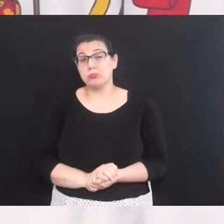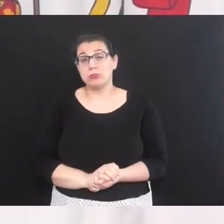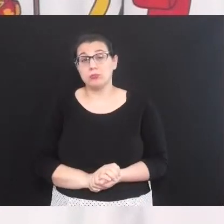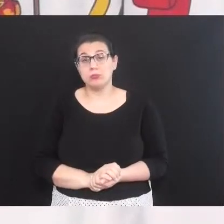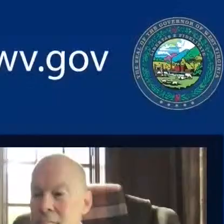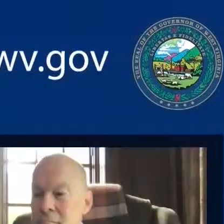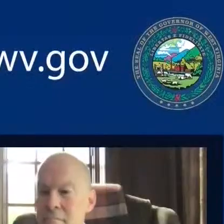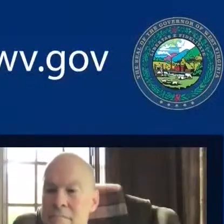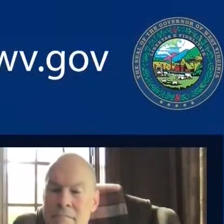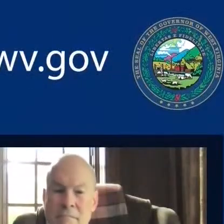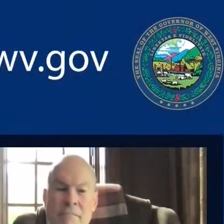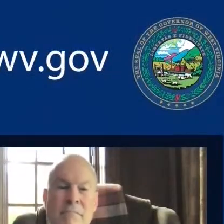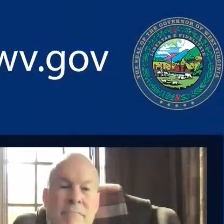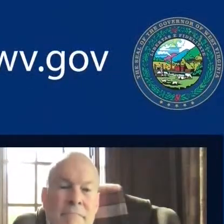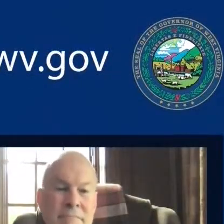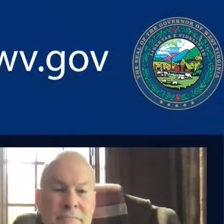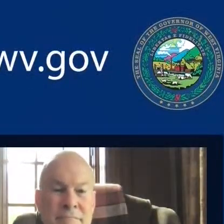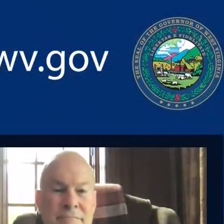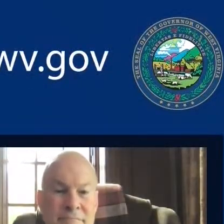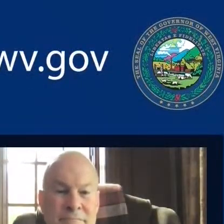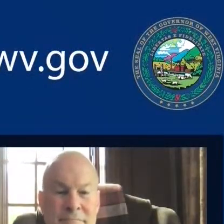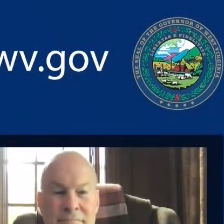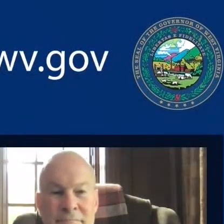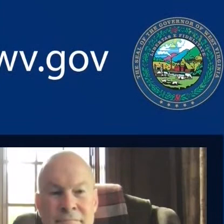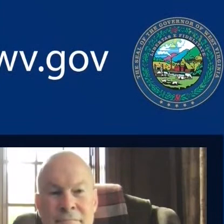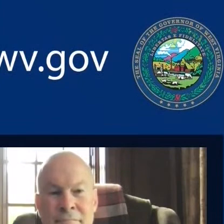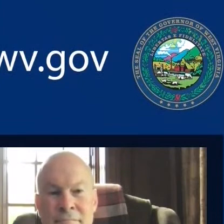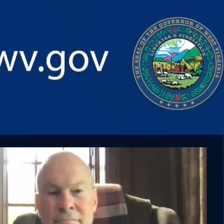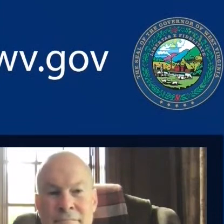All right, thank you, June. Governor, I'll turn it back to you.